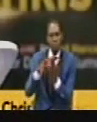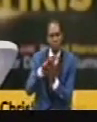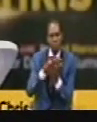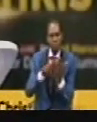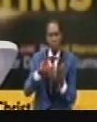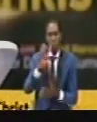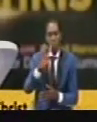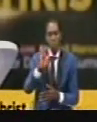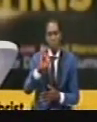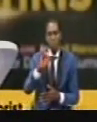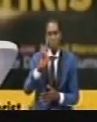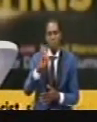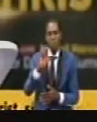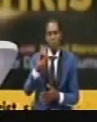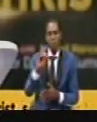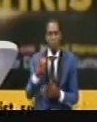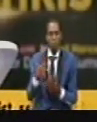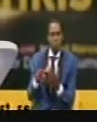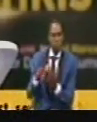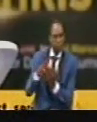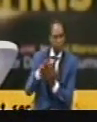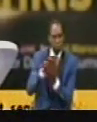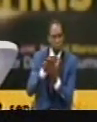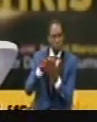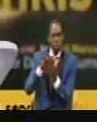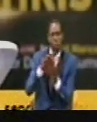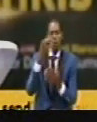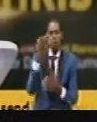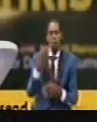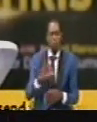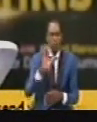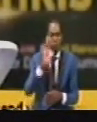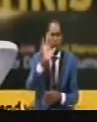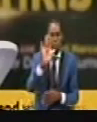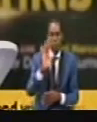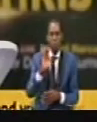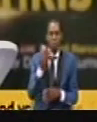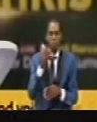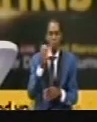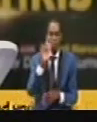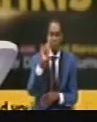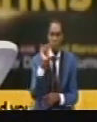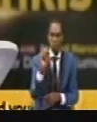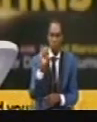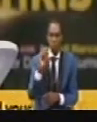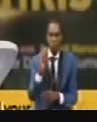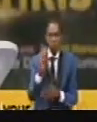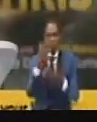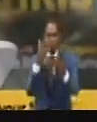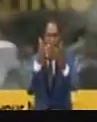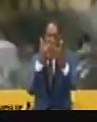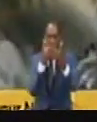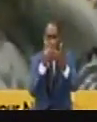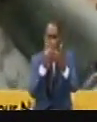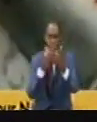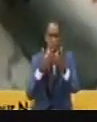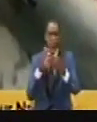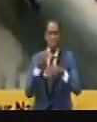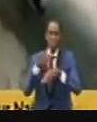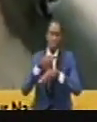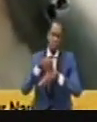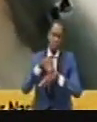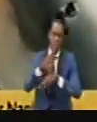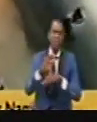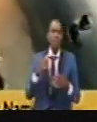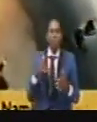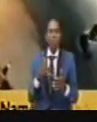also record a video of your testimony and share with us via WhatsApp and Telegram.